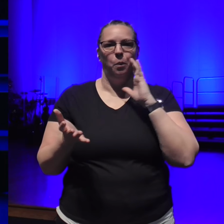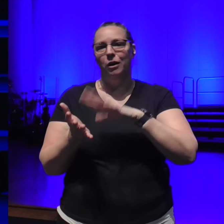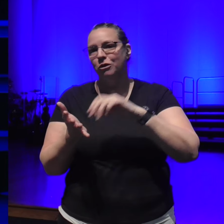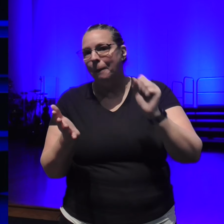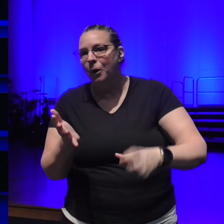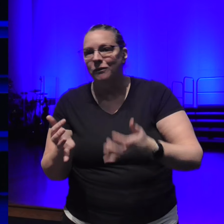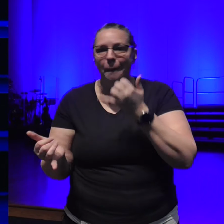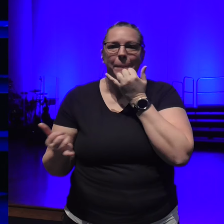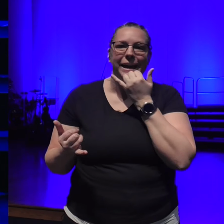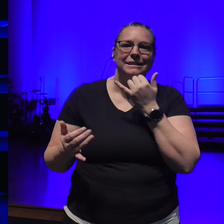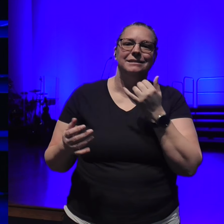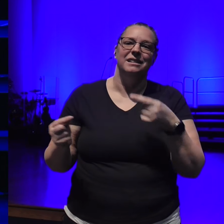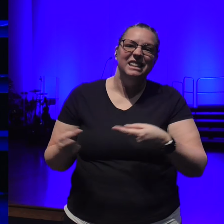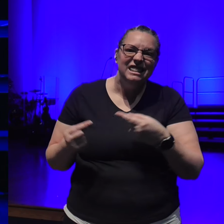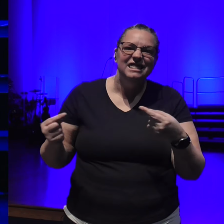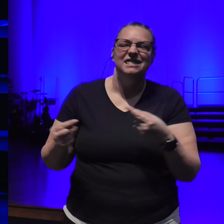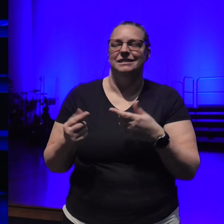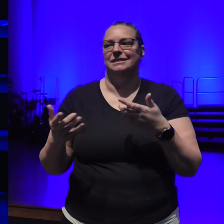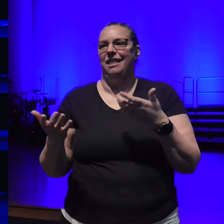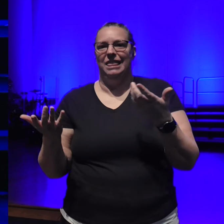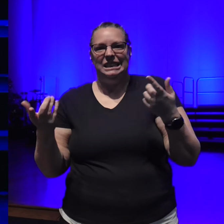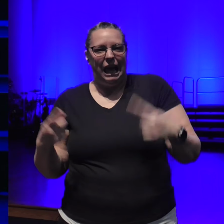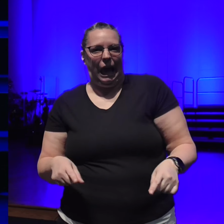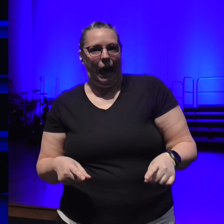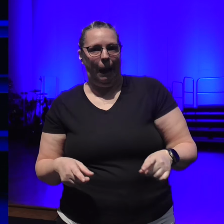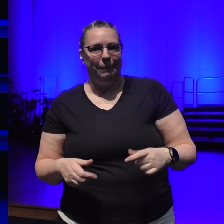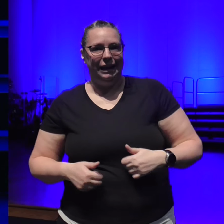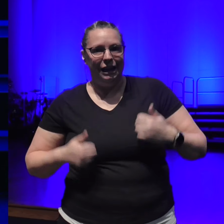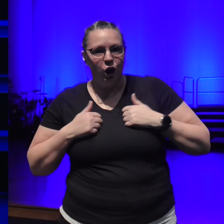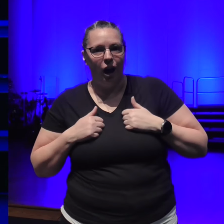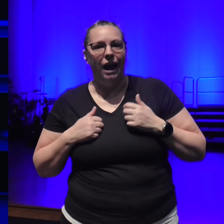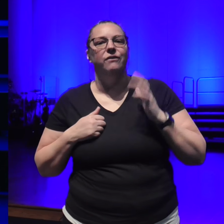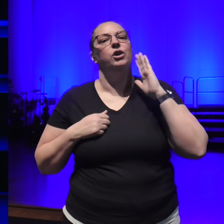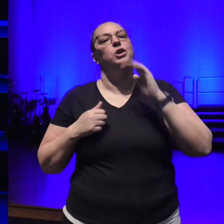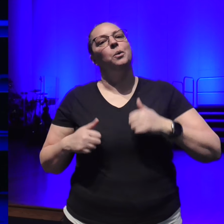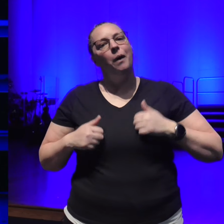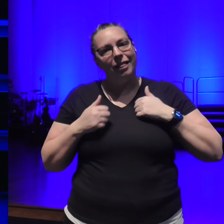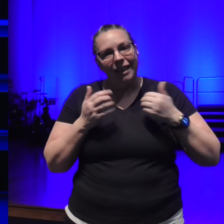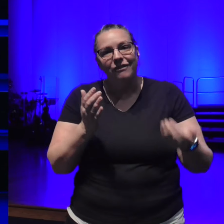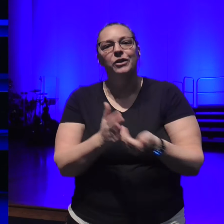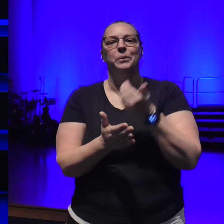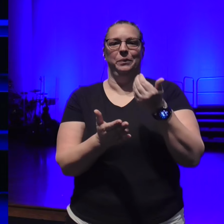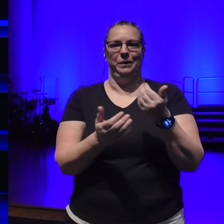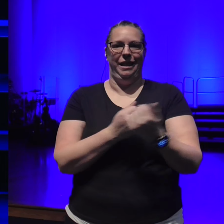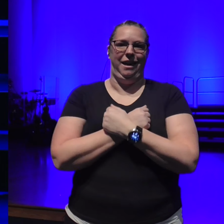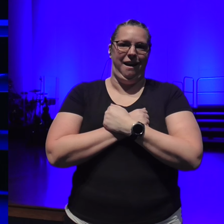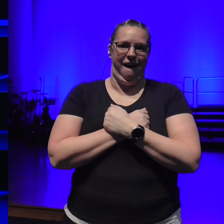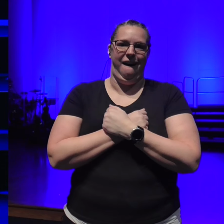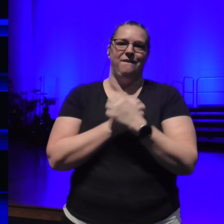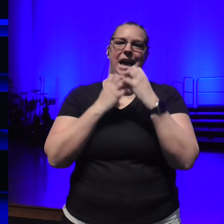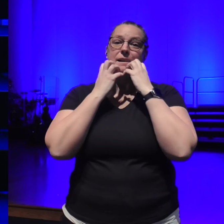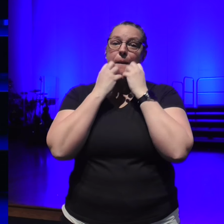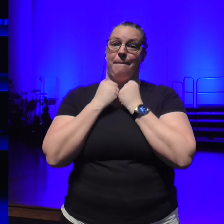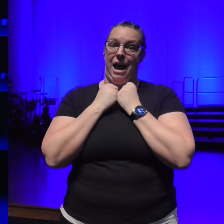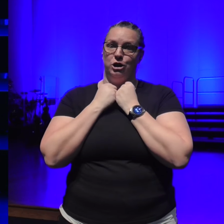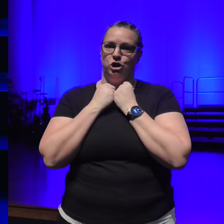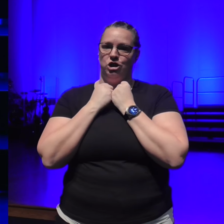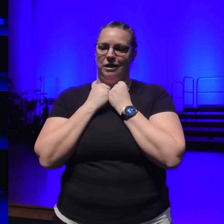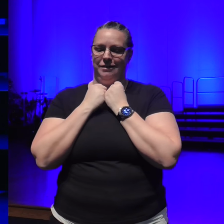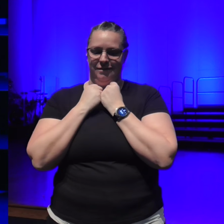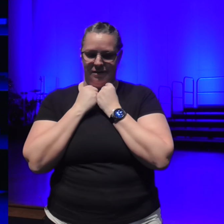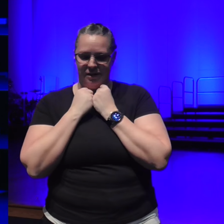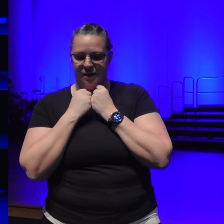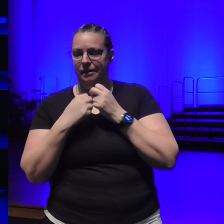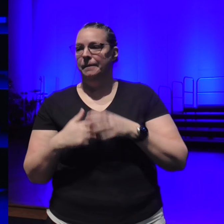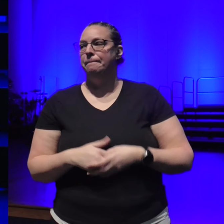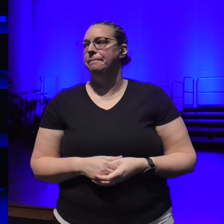mistake, sin, forsaken moment in your life, and you will live renewed in newfound love and compassion,